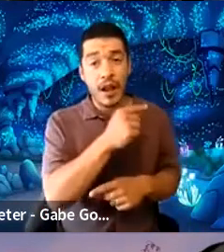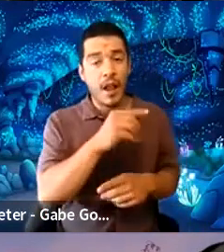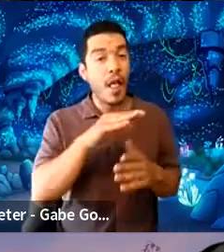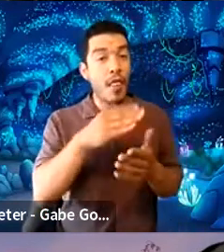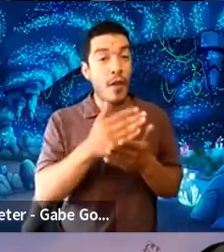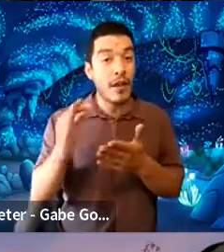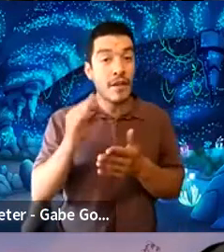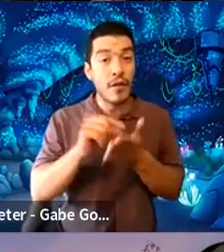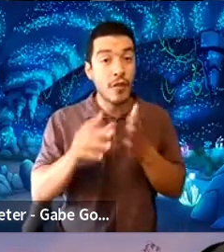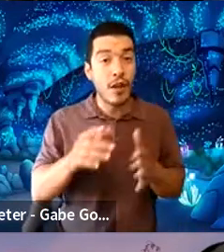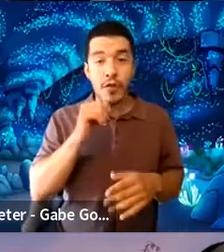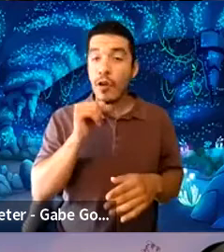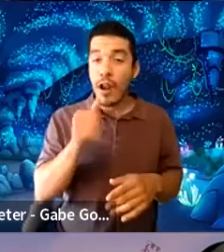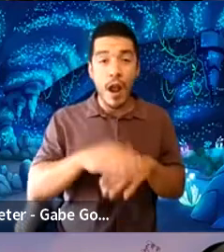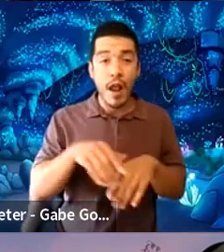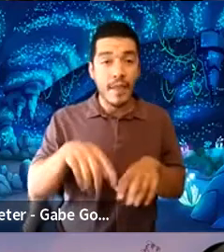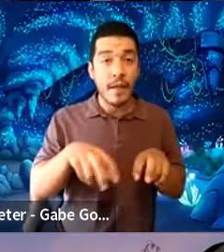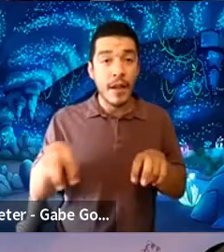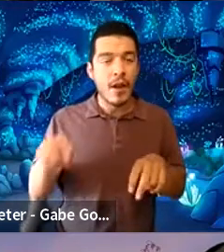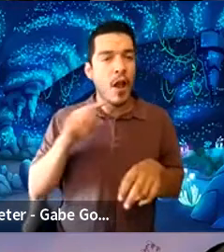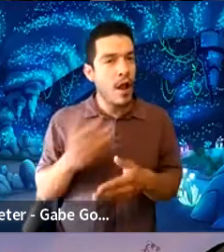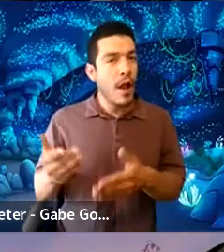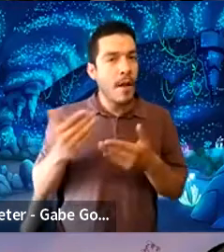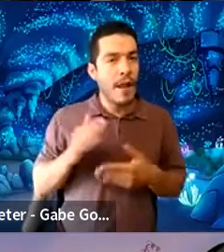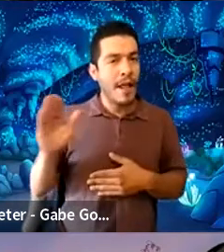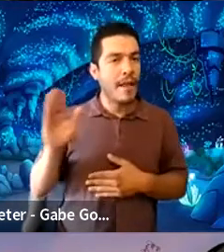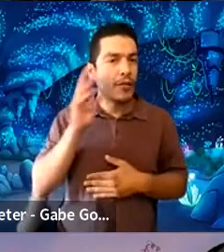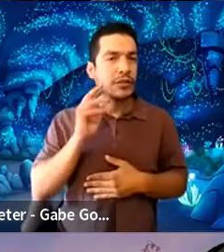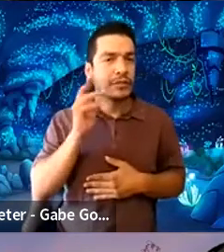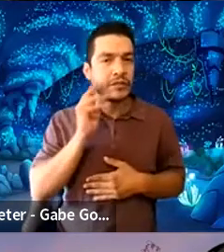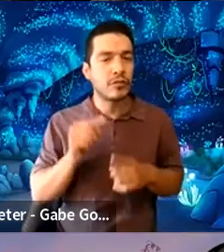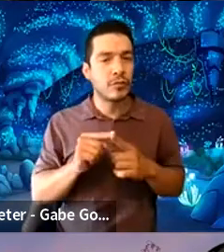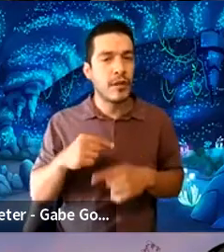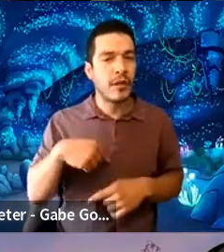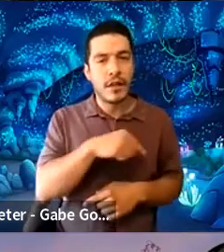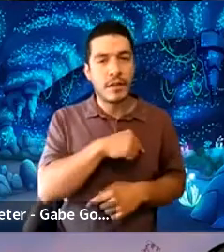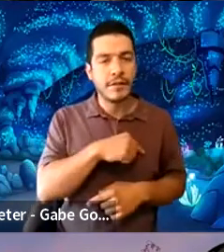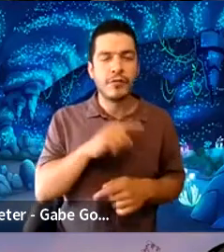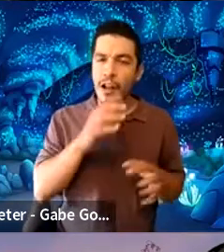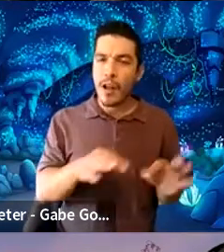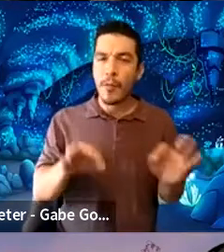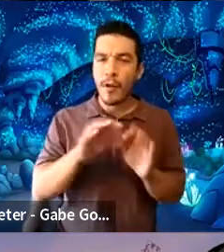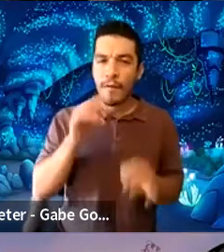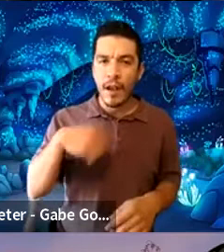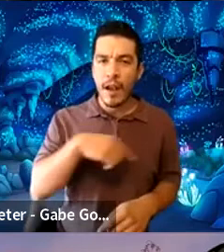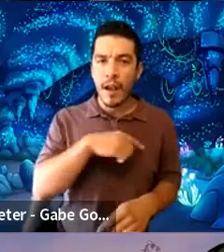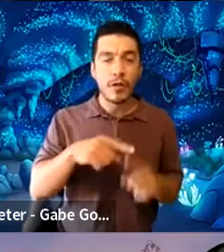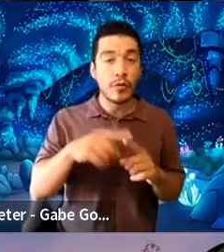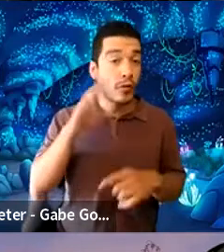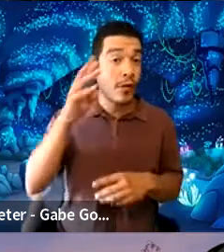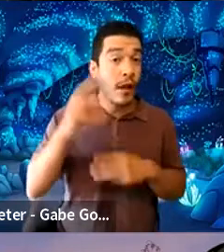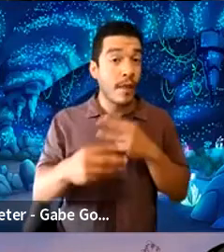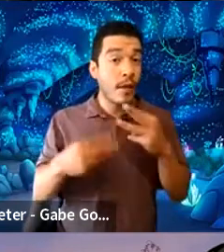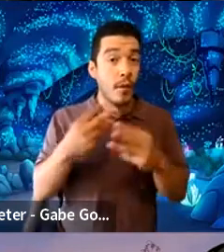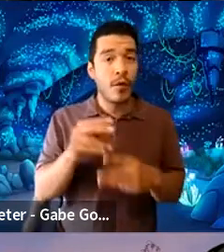not on this panel really brought a lot of their own experience to it. And it was important to all of us to create a world